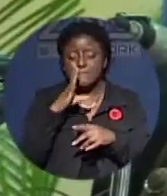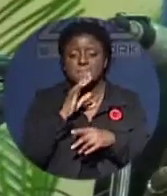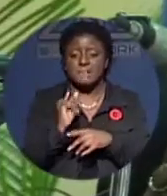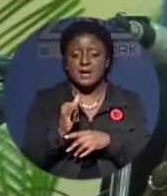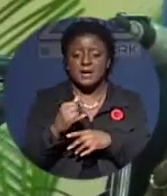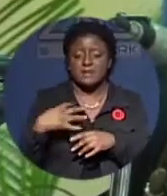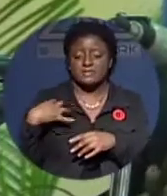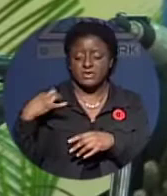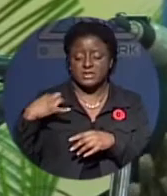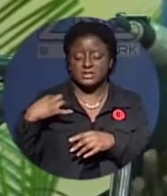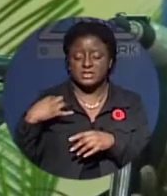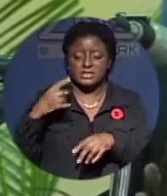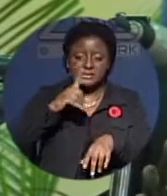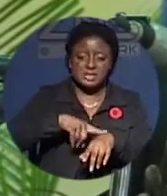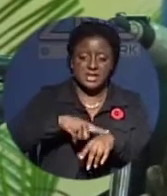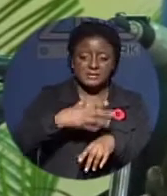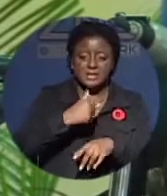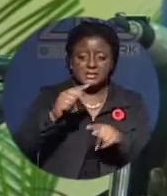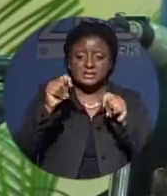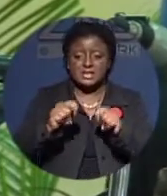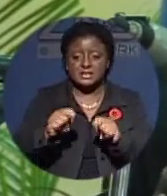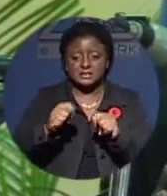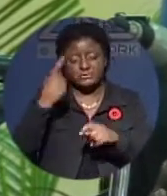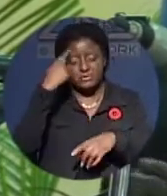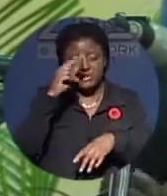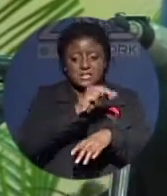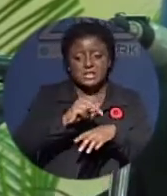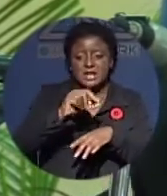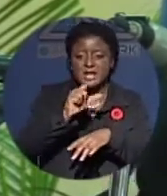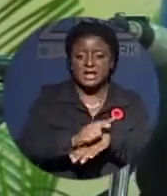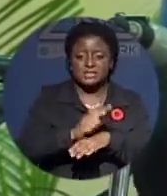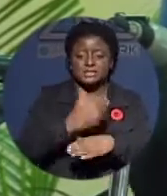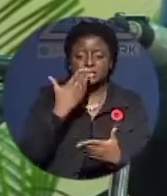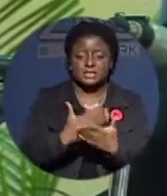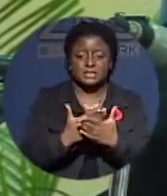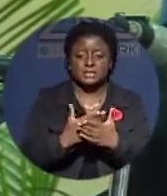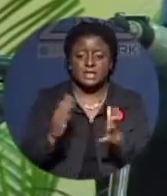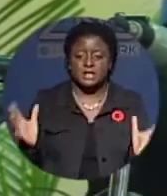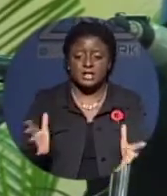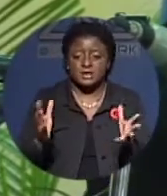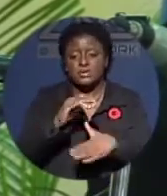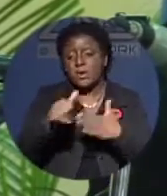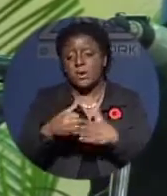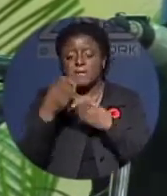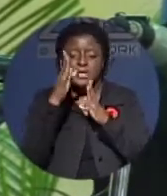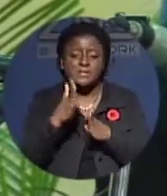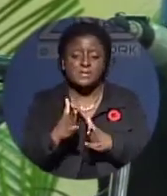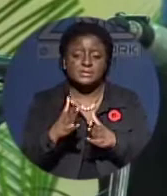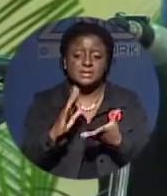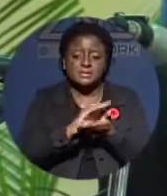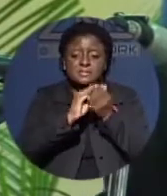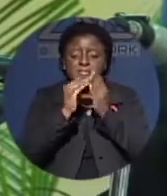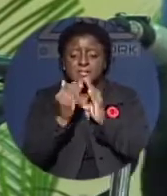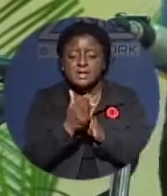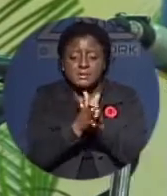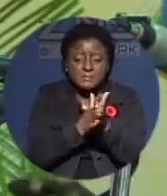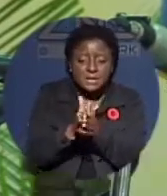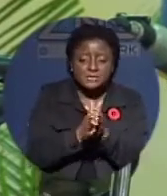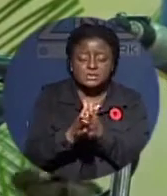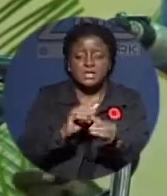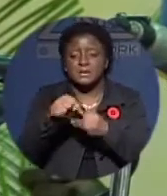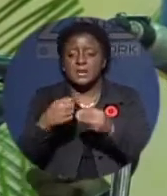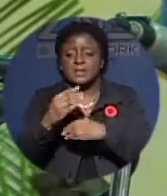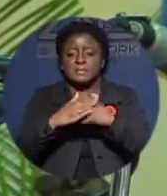I encourage all Bahamians to become passionate about building our nation through this program